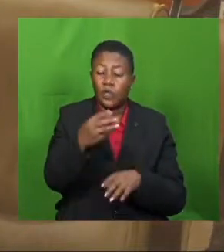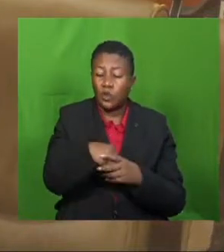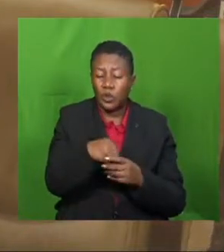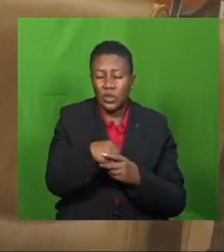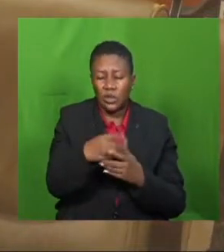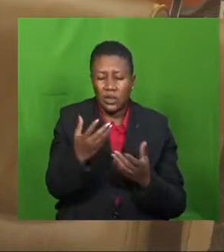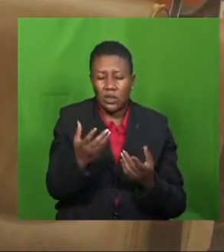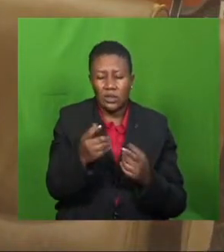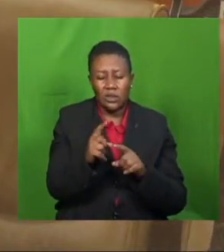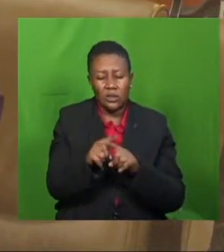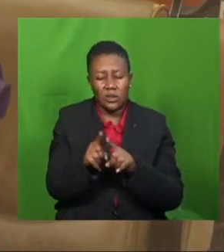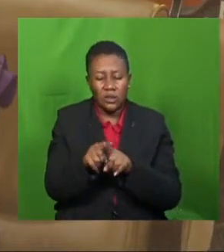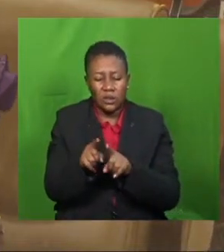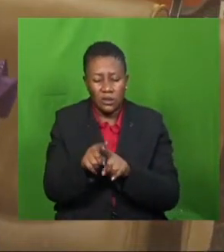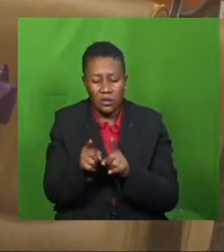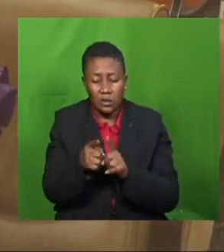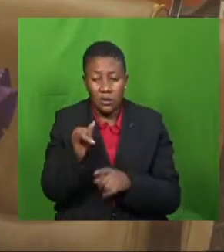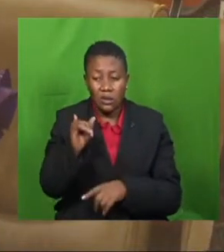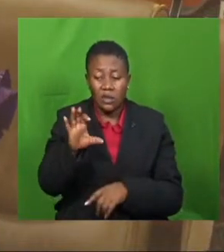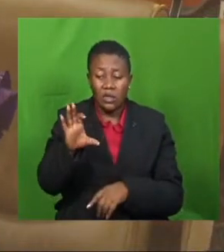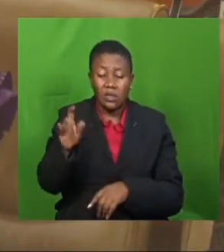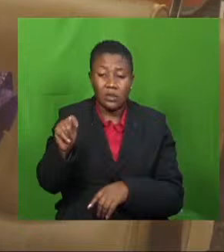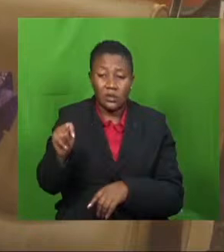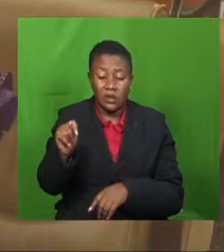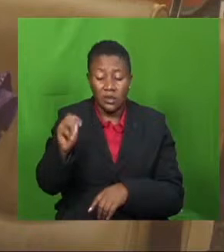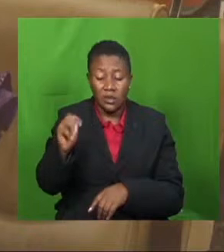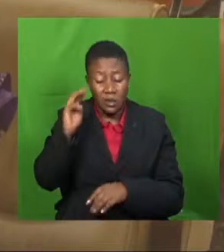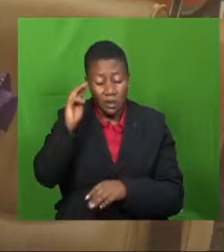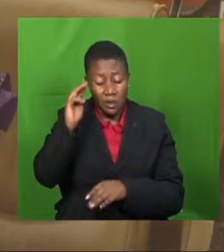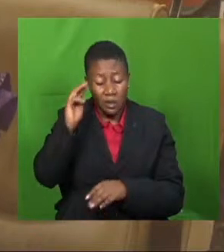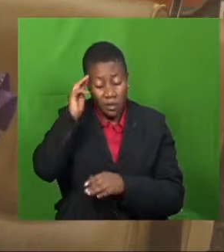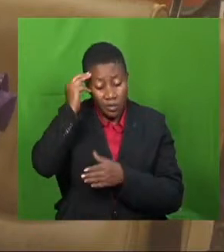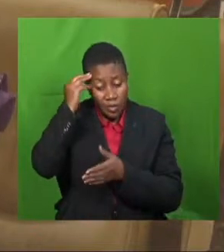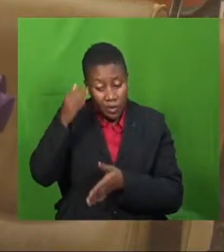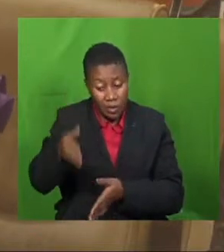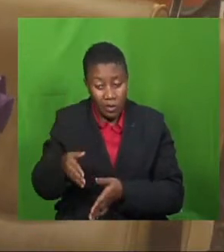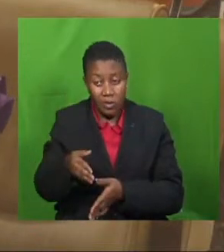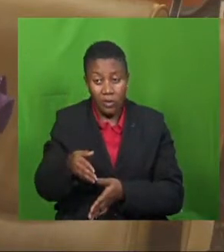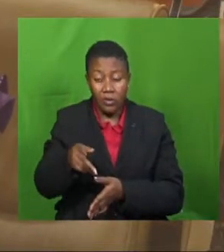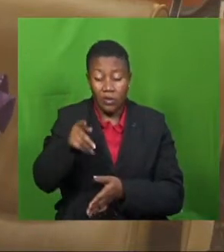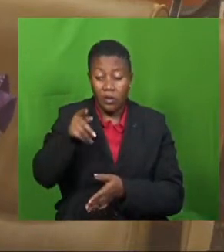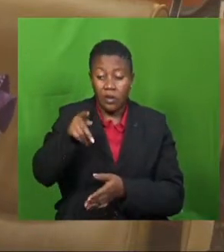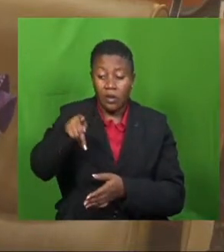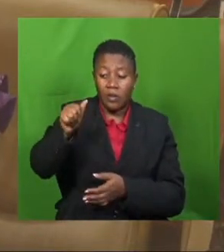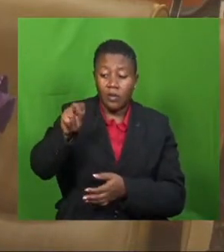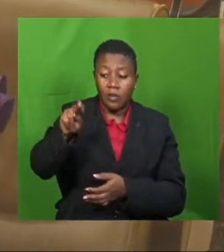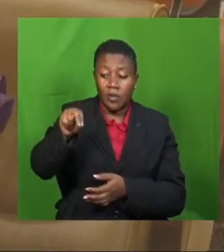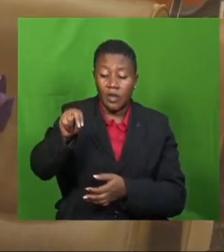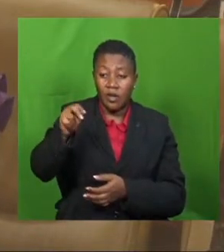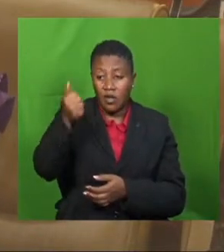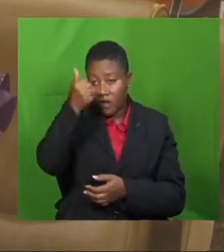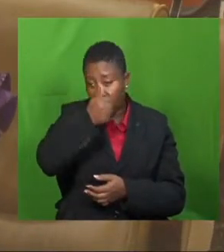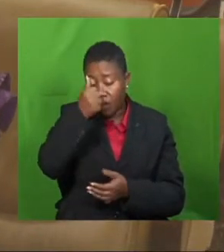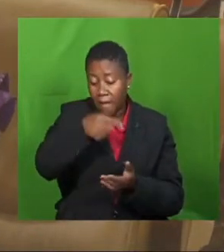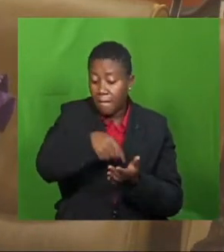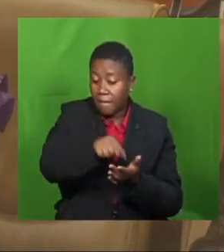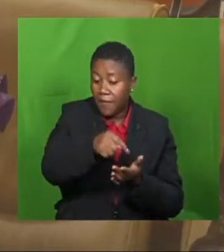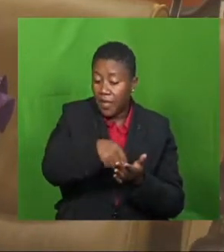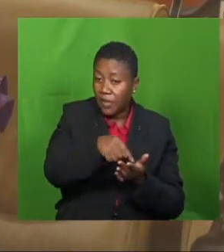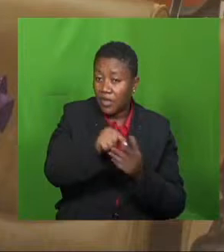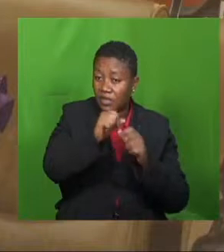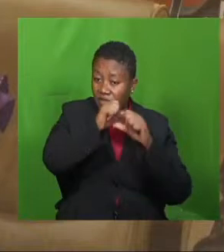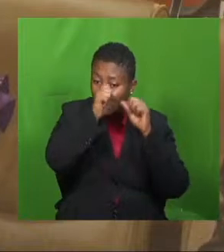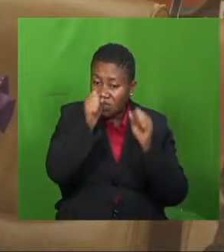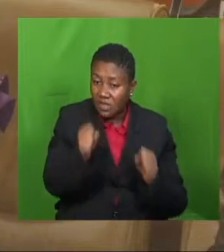the various ICT ministers as well. That's the Pan-African Payment and Settlement System, which will make it possible